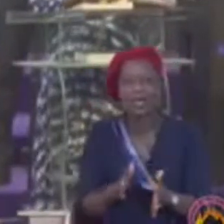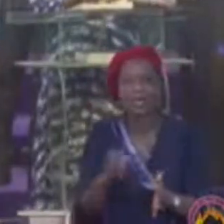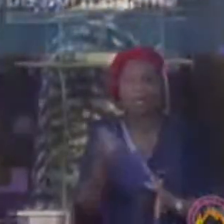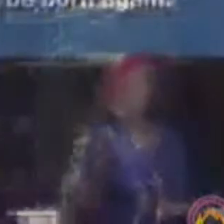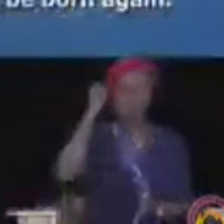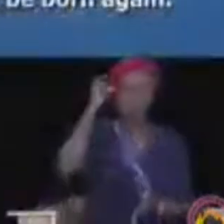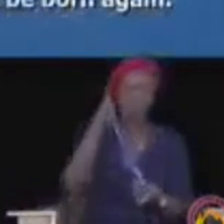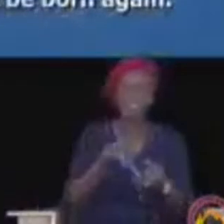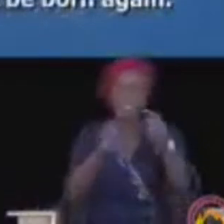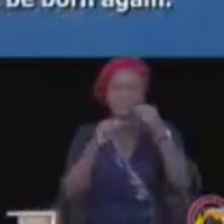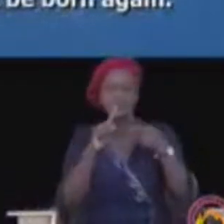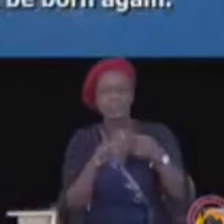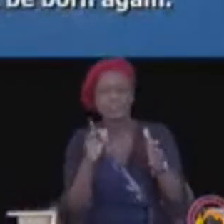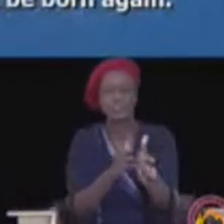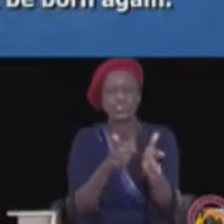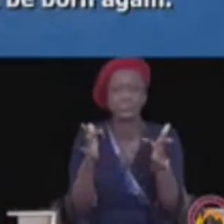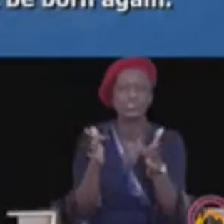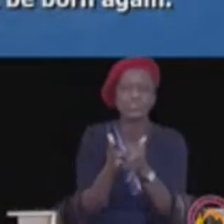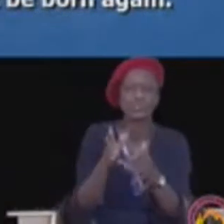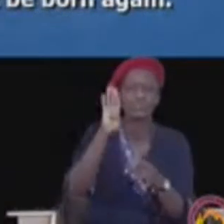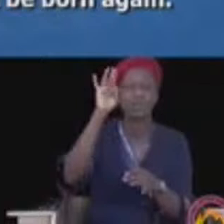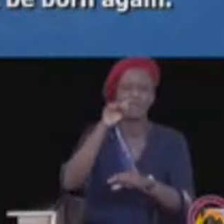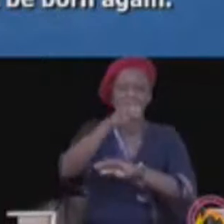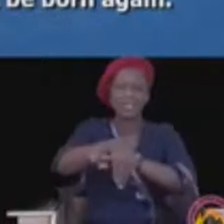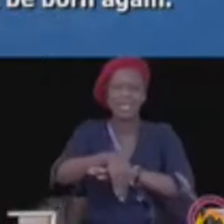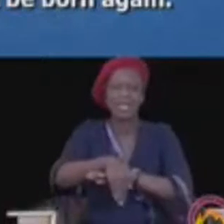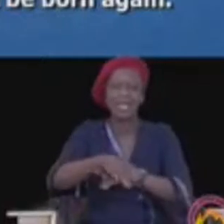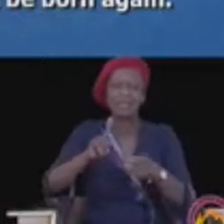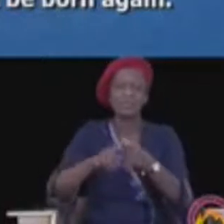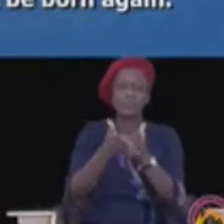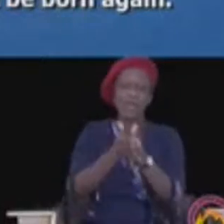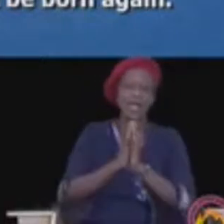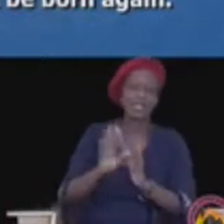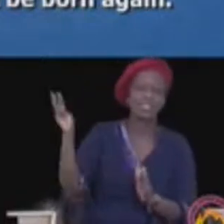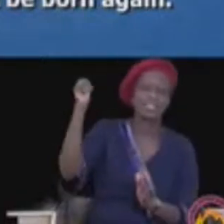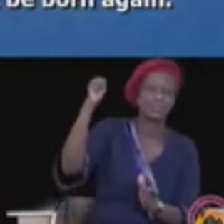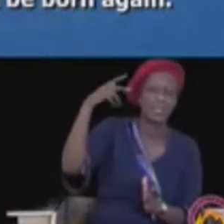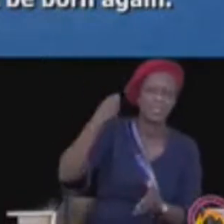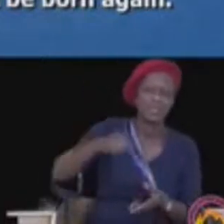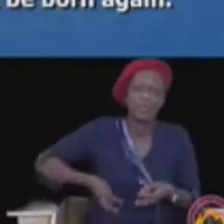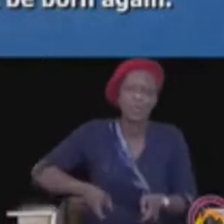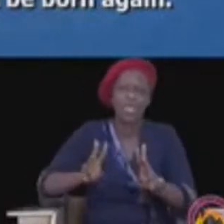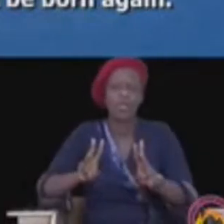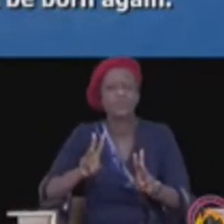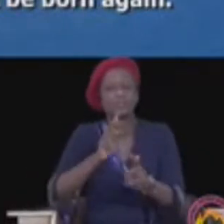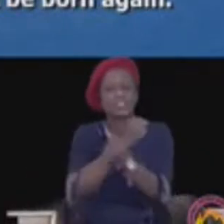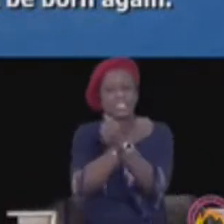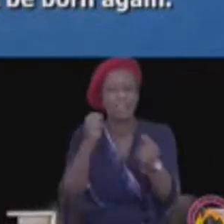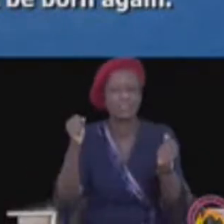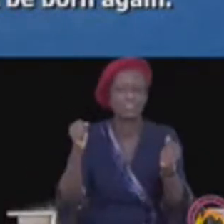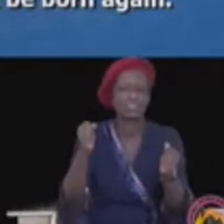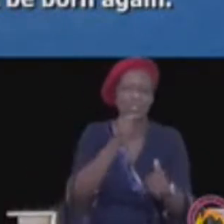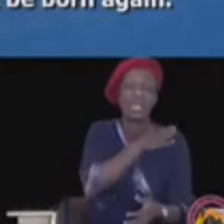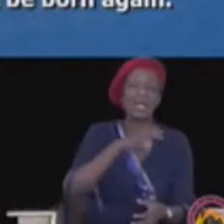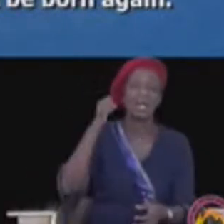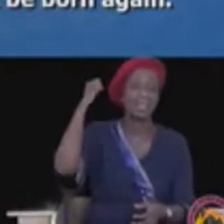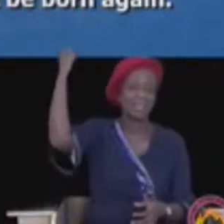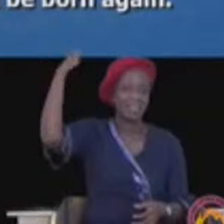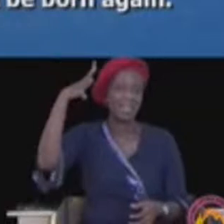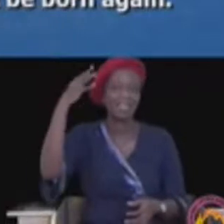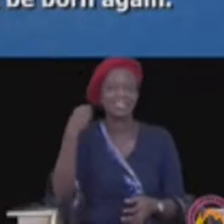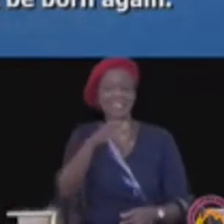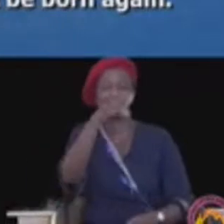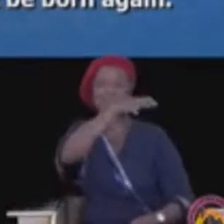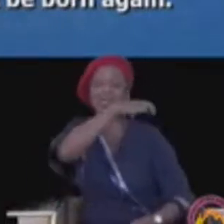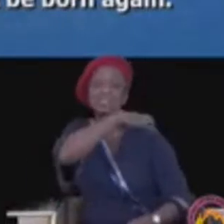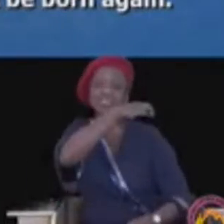Came to Jesus by night to ask him the way of salvation and light. The master